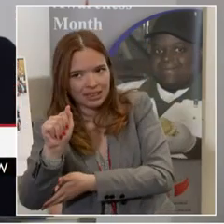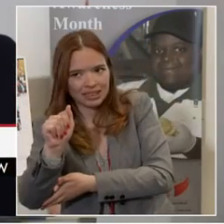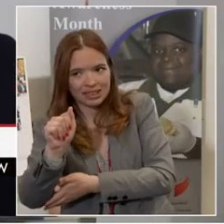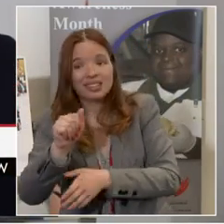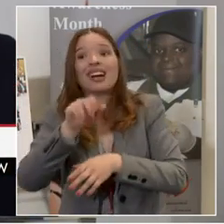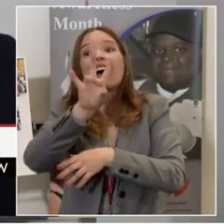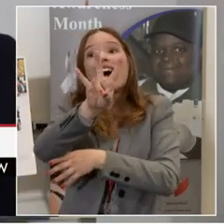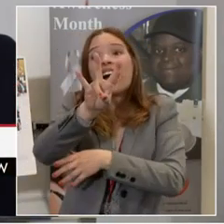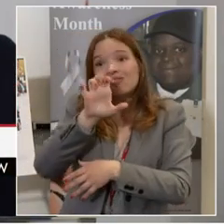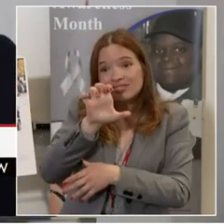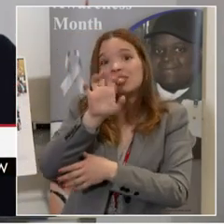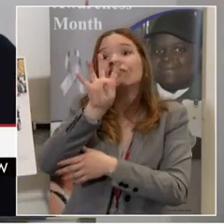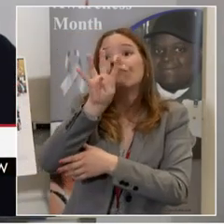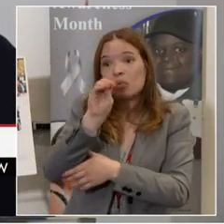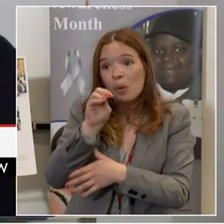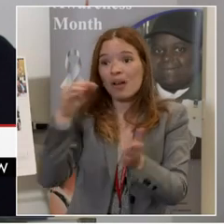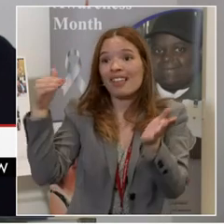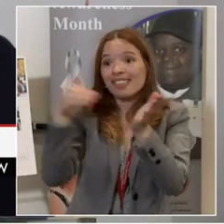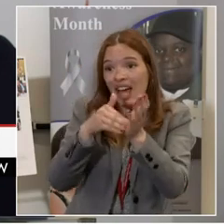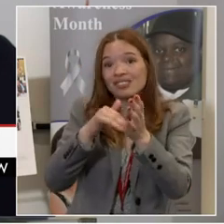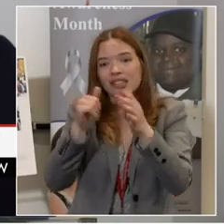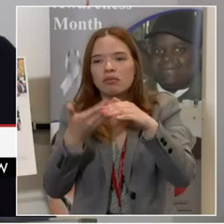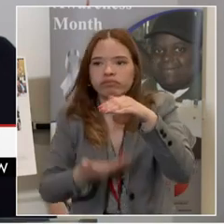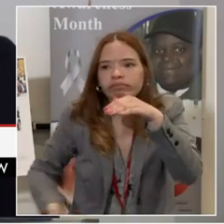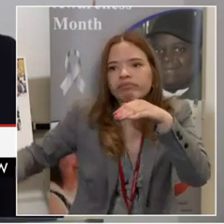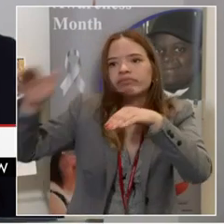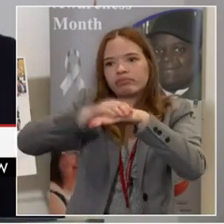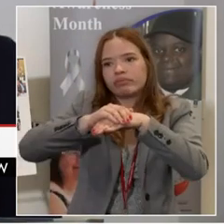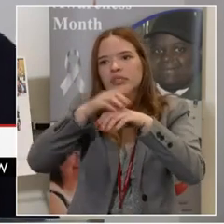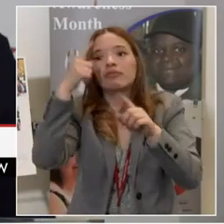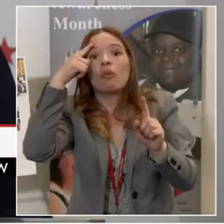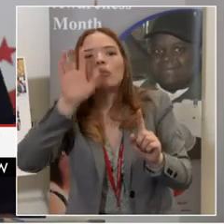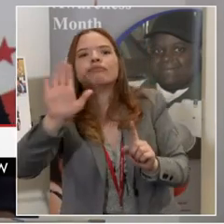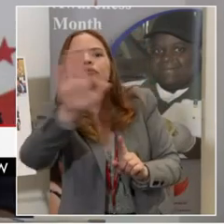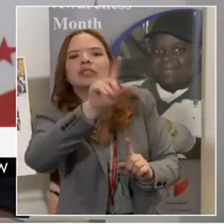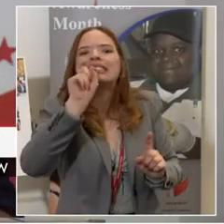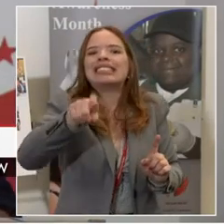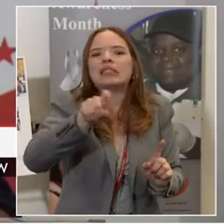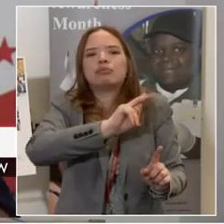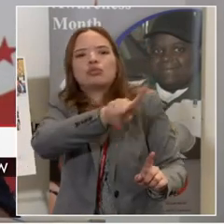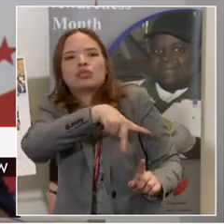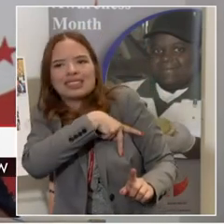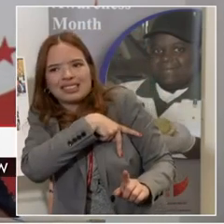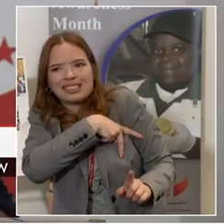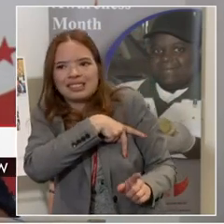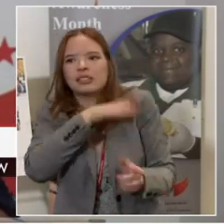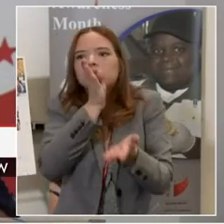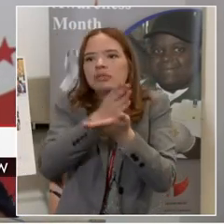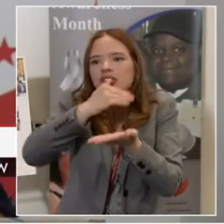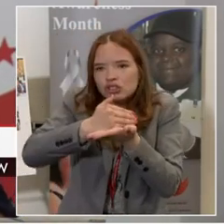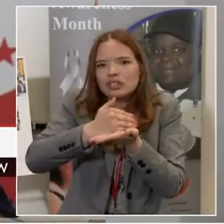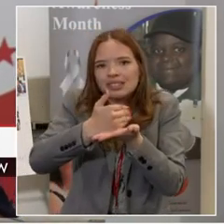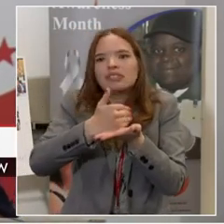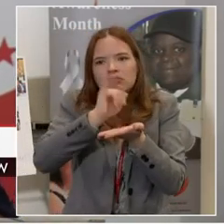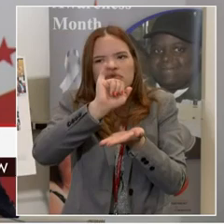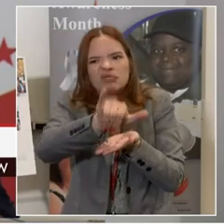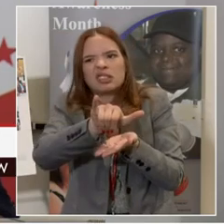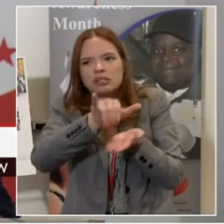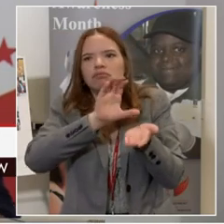$740,000 to increase the personal needs allowance for individuals with